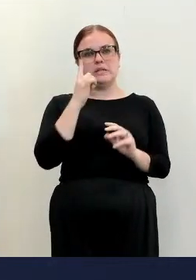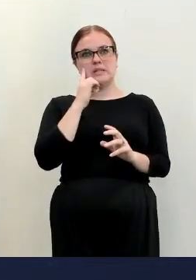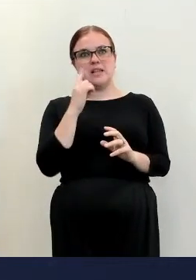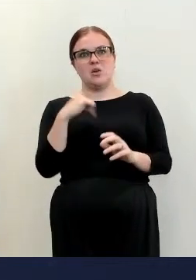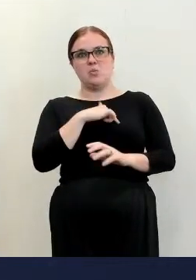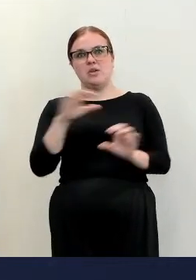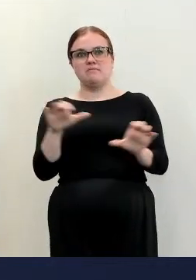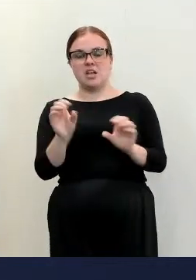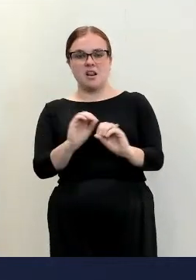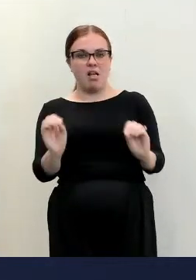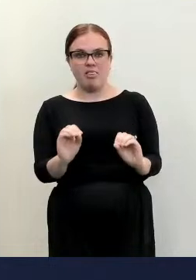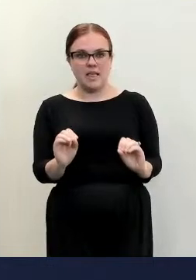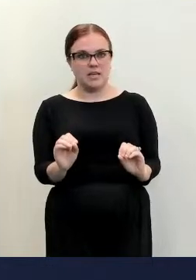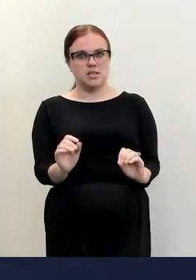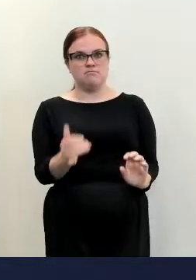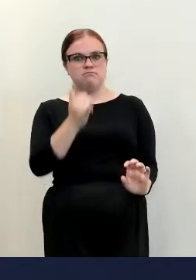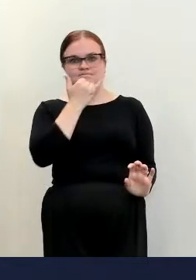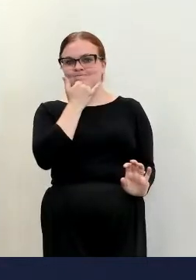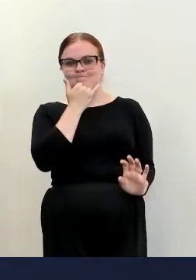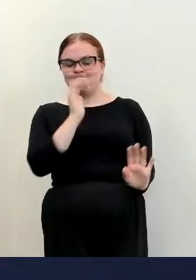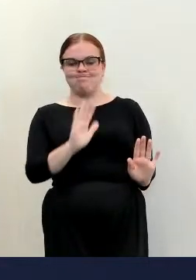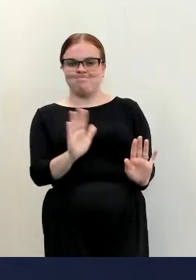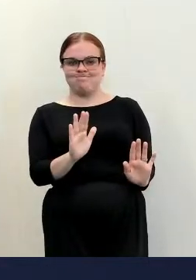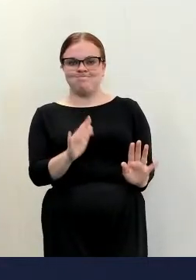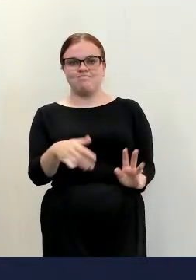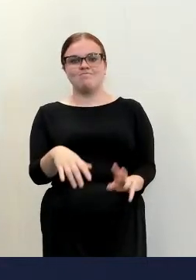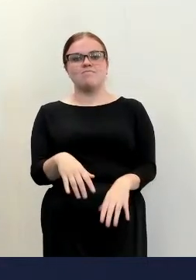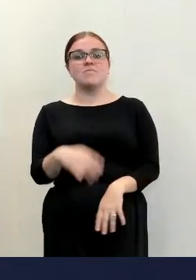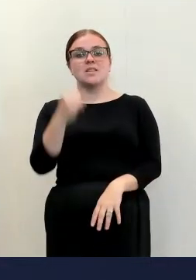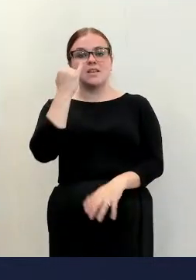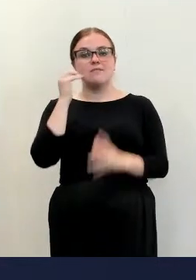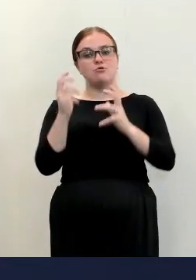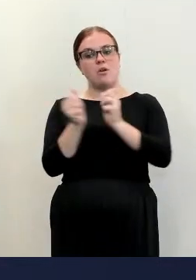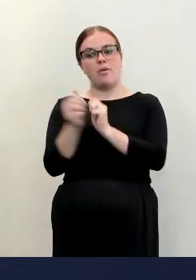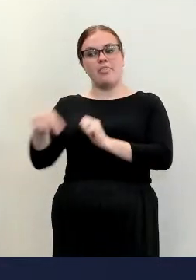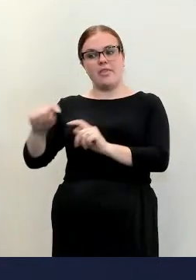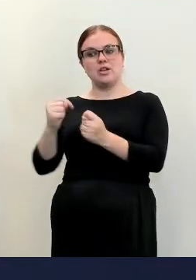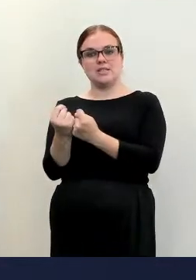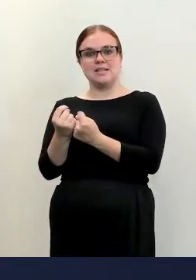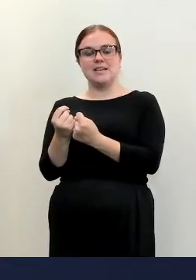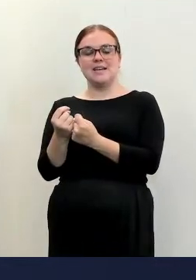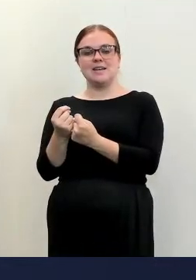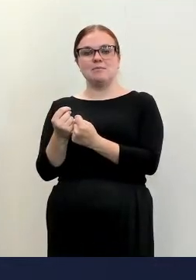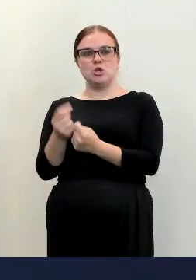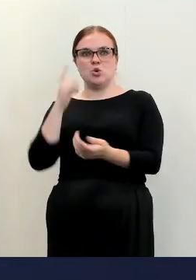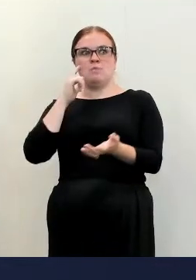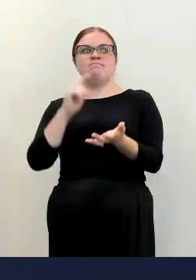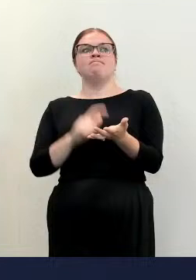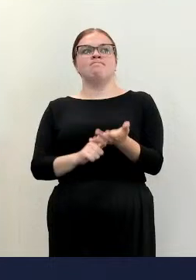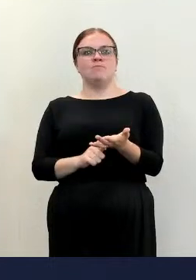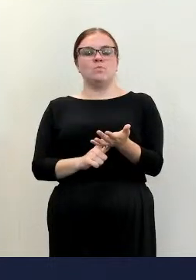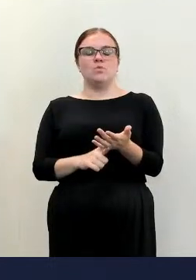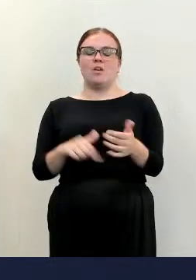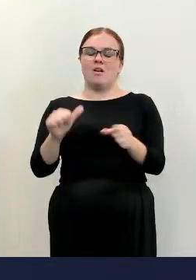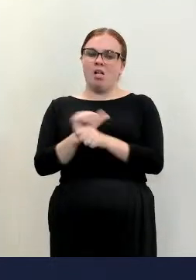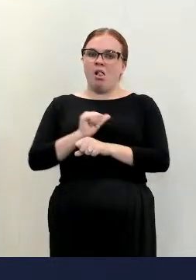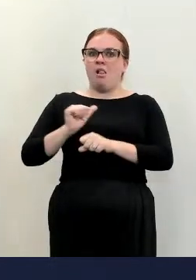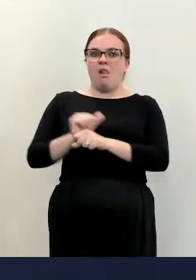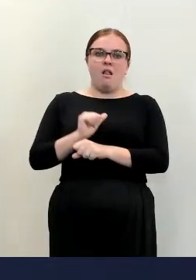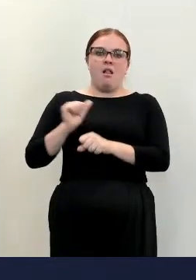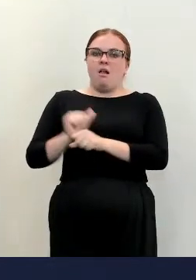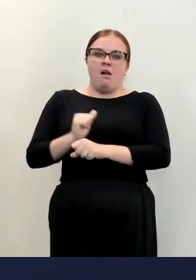that's absolutely incorrect. All you got to do is talk to the task force team, the harm reduction team, and you will know they're working their butts